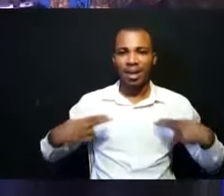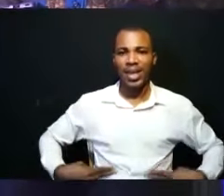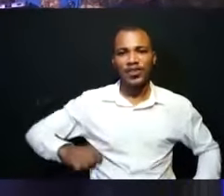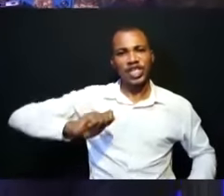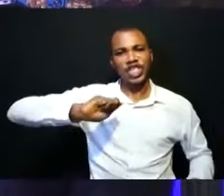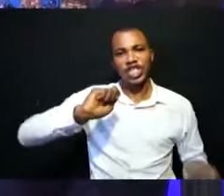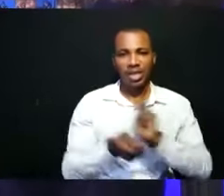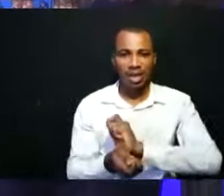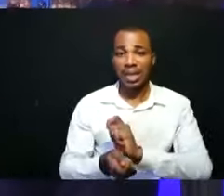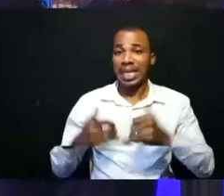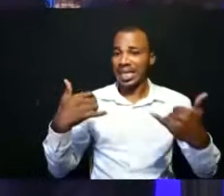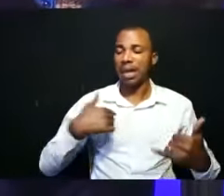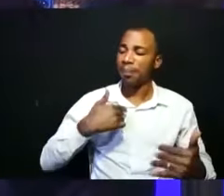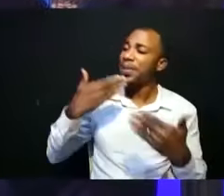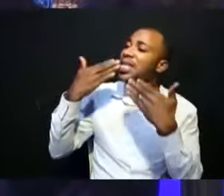fighting words.